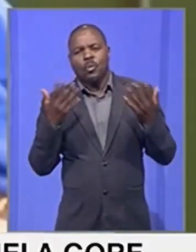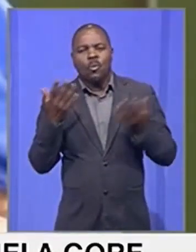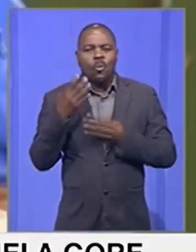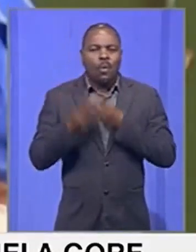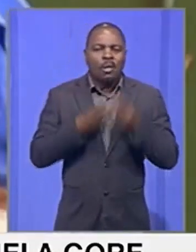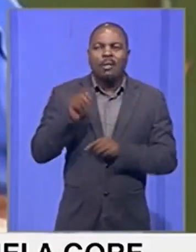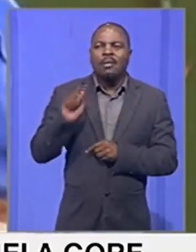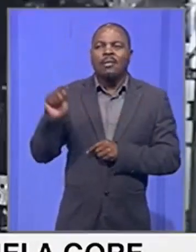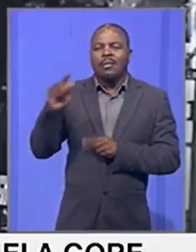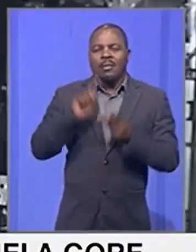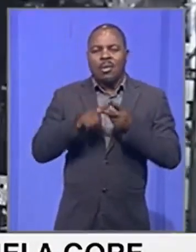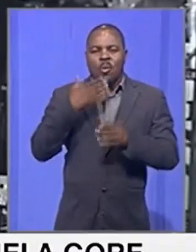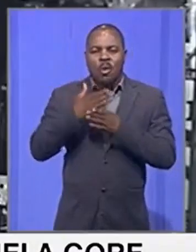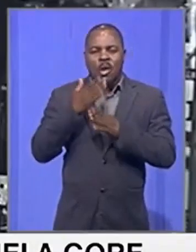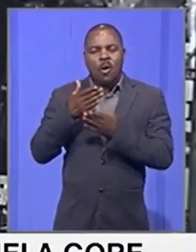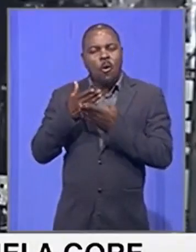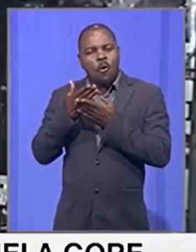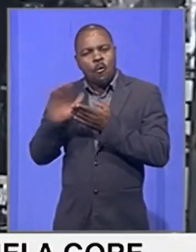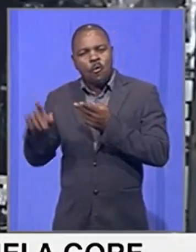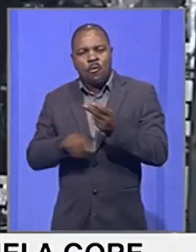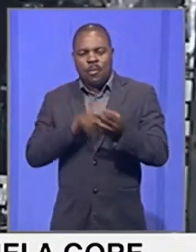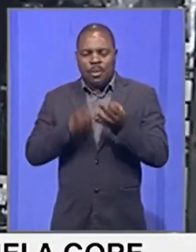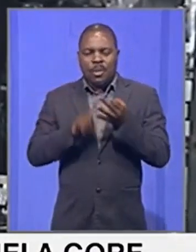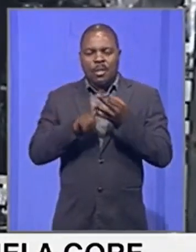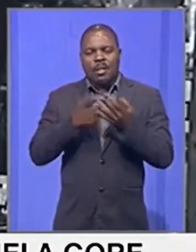mo lefatsheng.